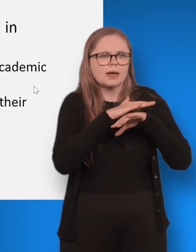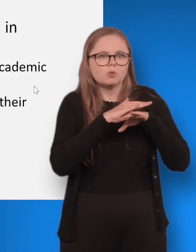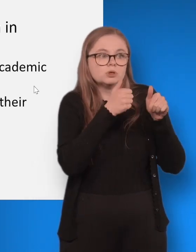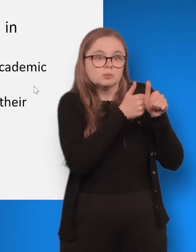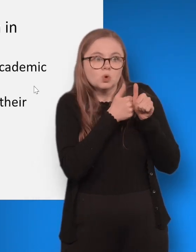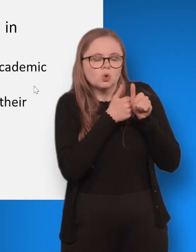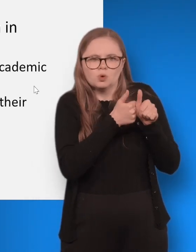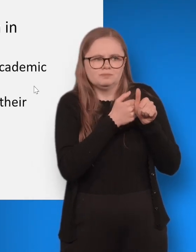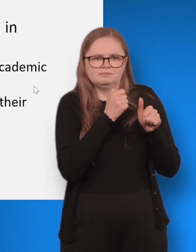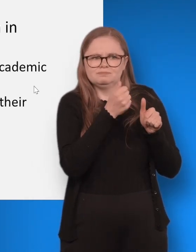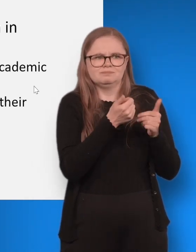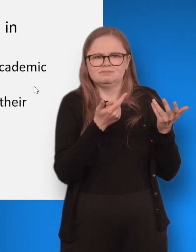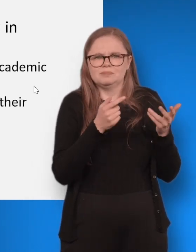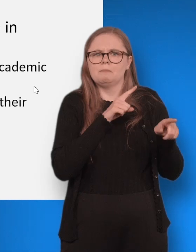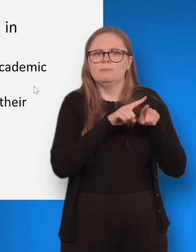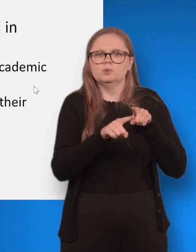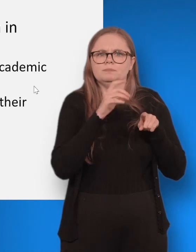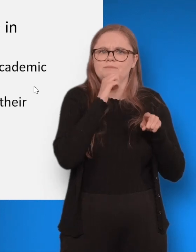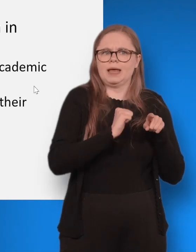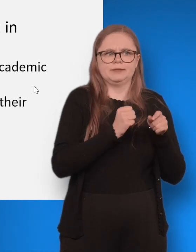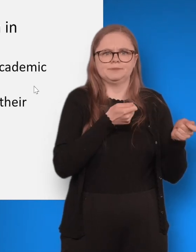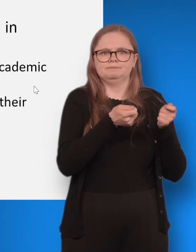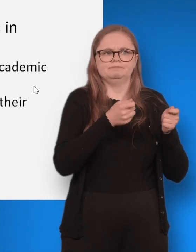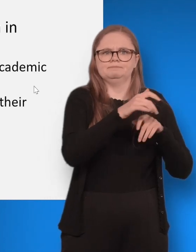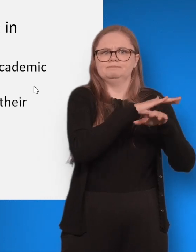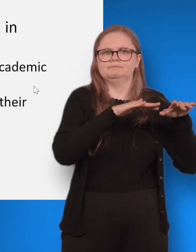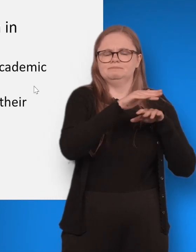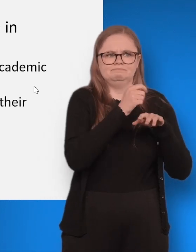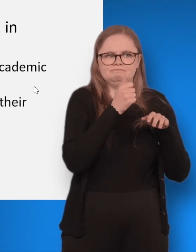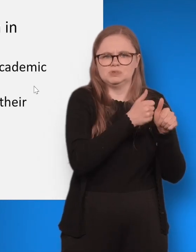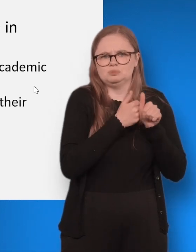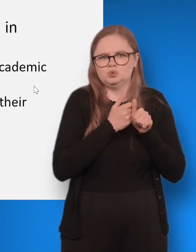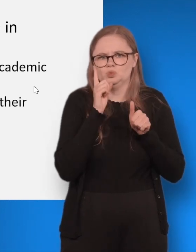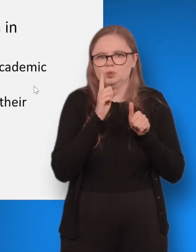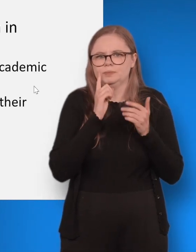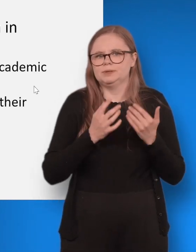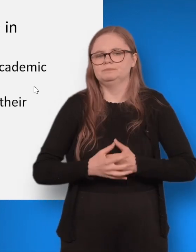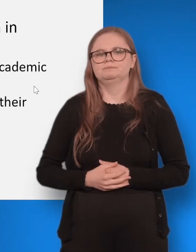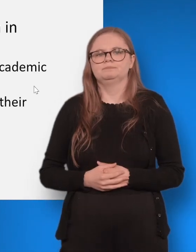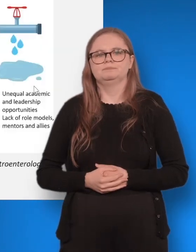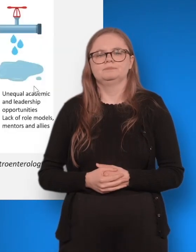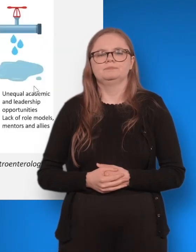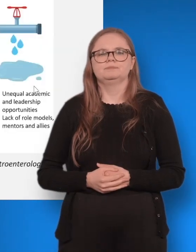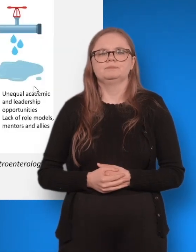can be usually male-dominated for the women.